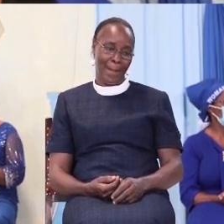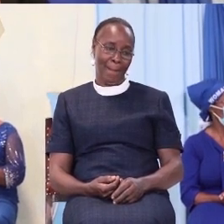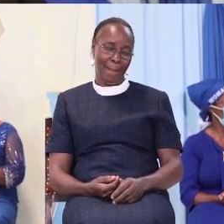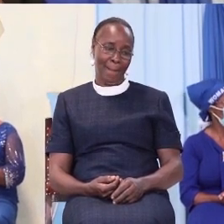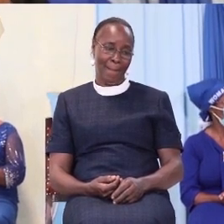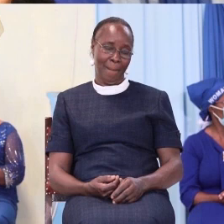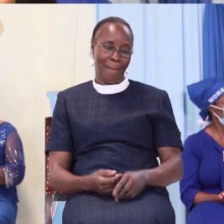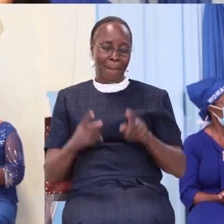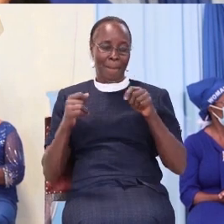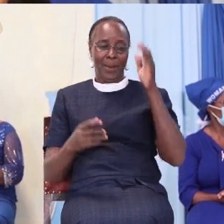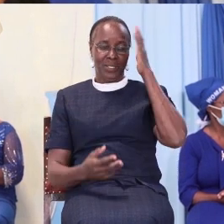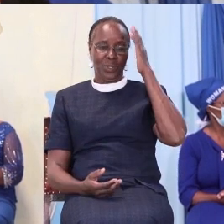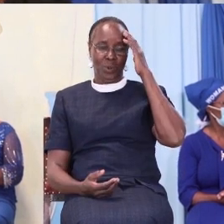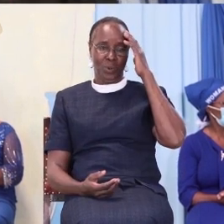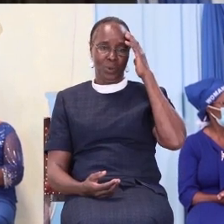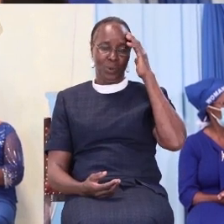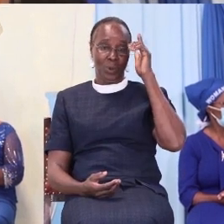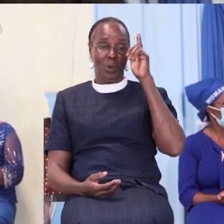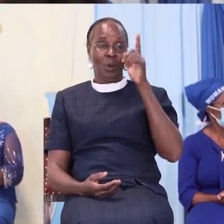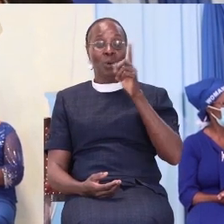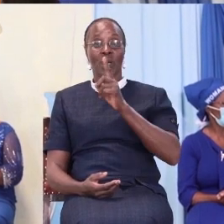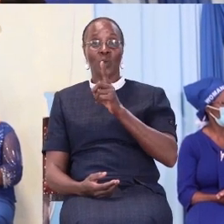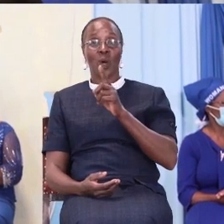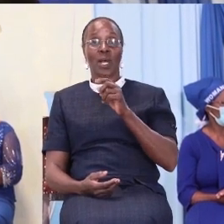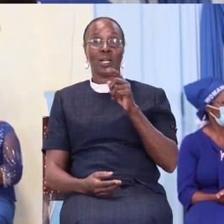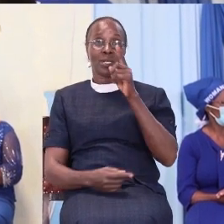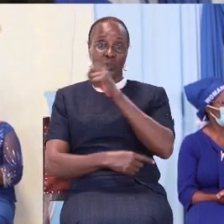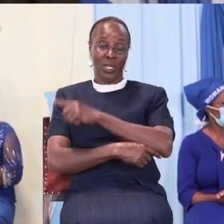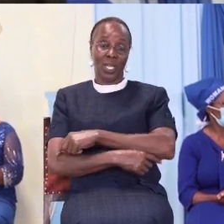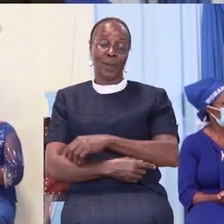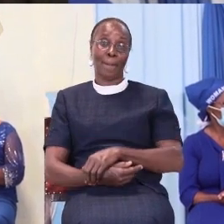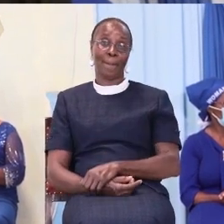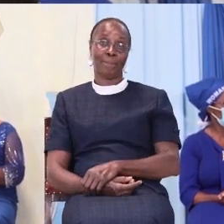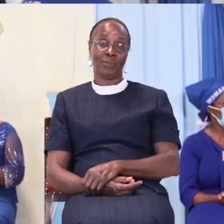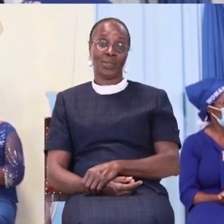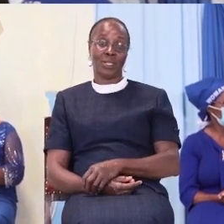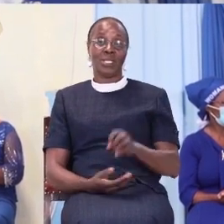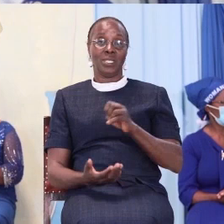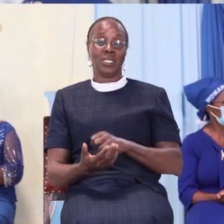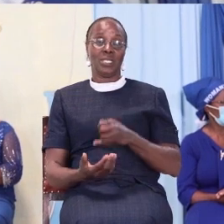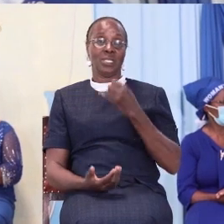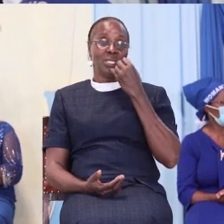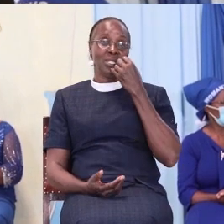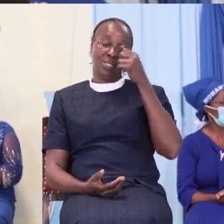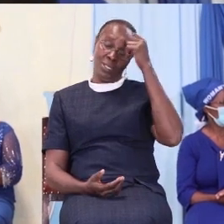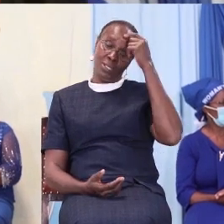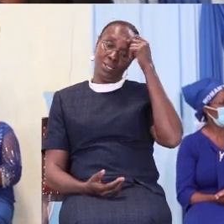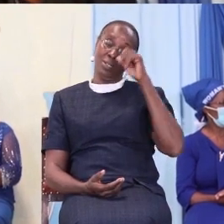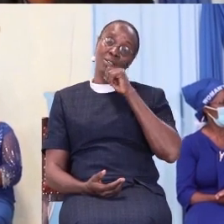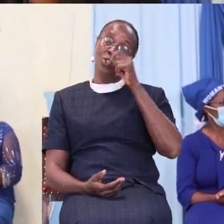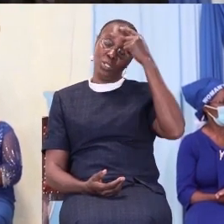where you are today is not because of your righteousness.